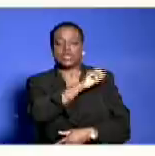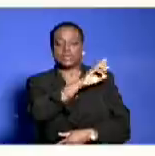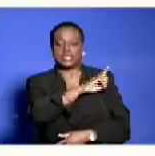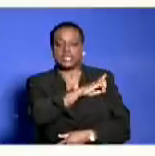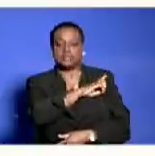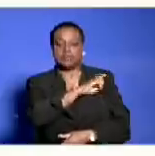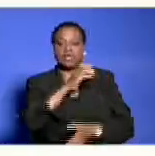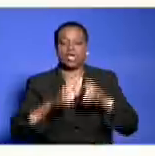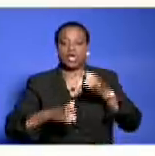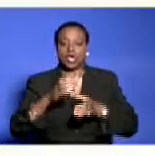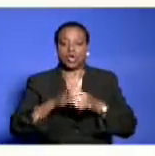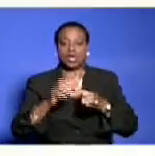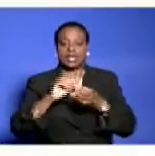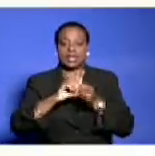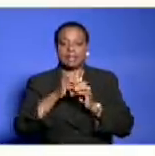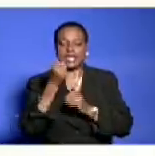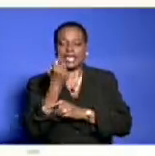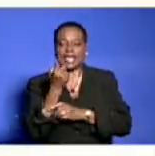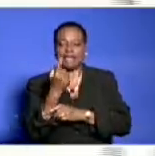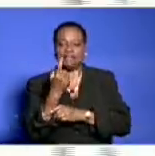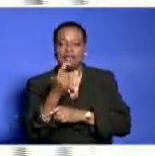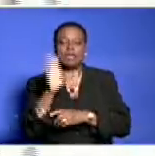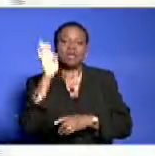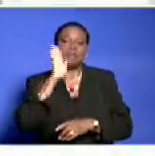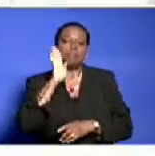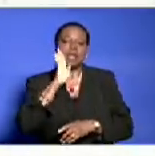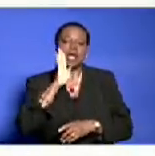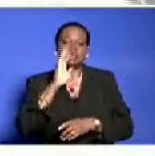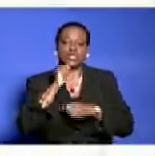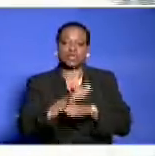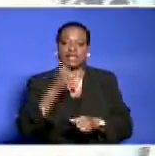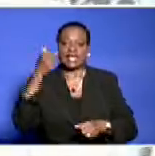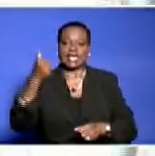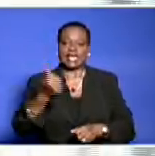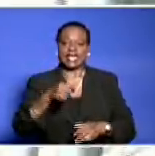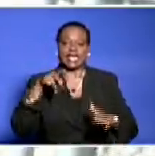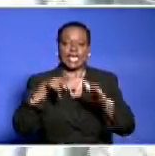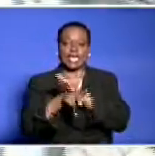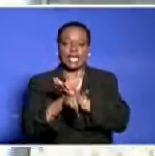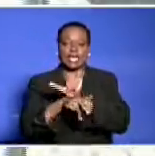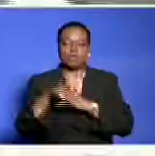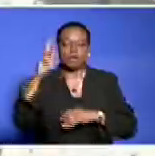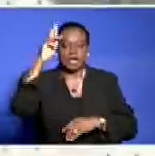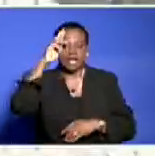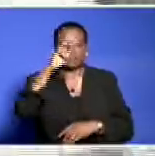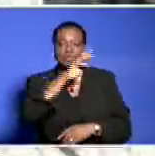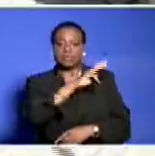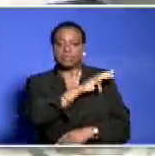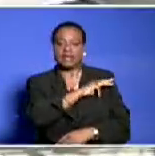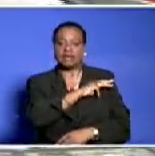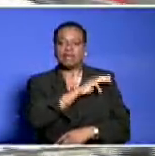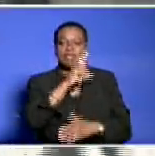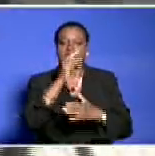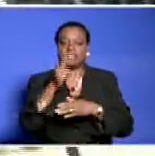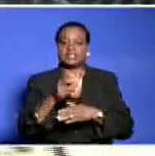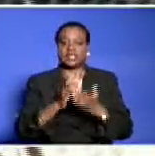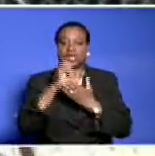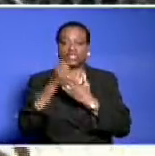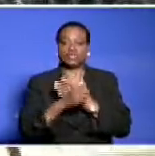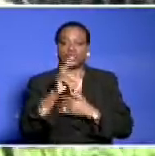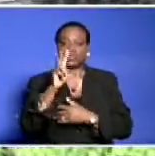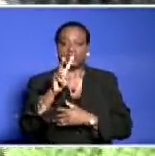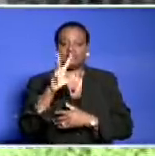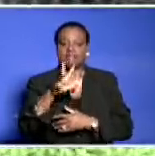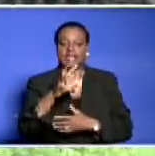11 on a murder charge Monday. Brown is accused of killing Ronaldo Bullard between Thursday, October 25th and